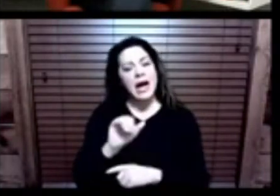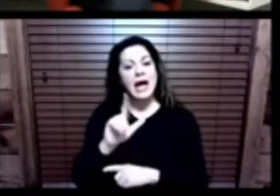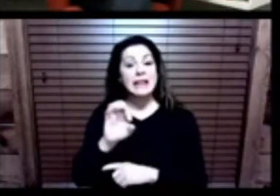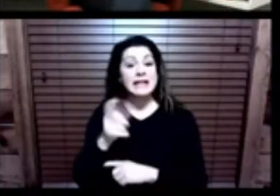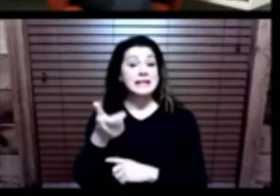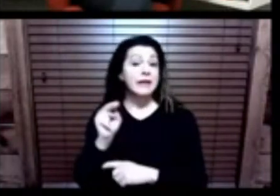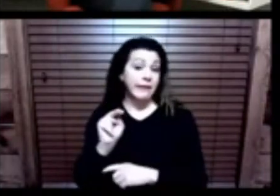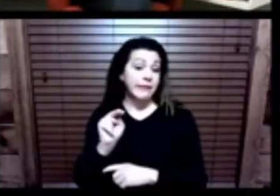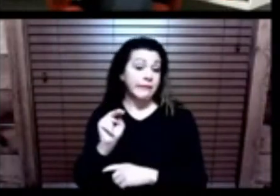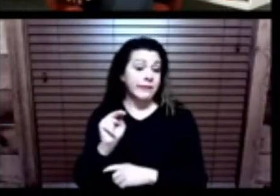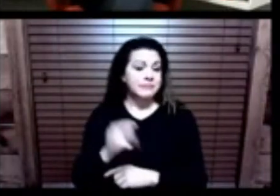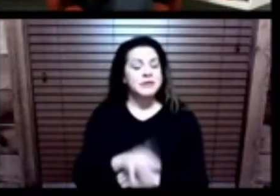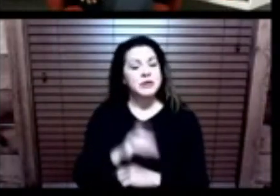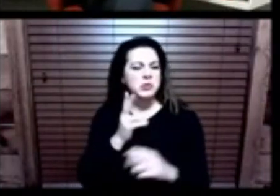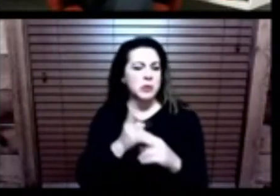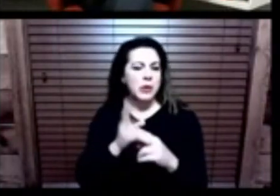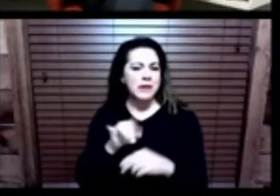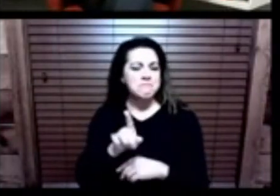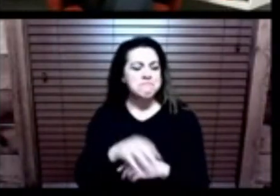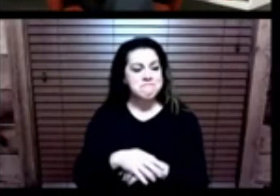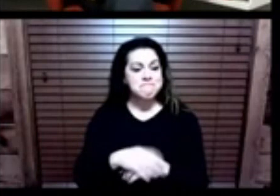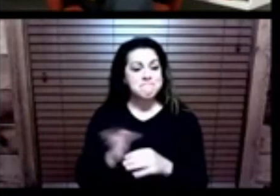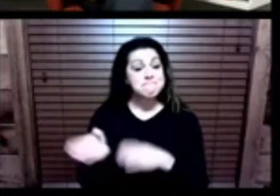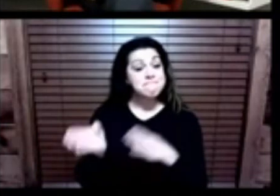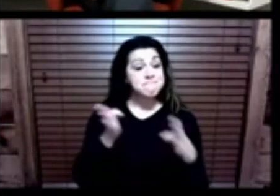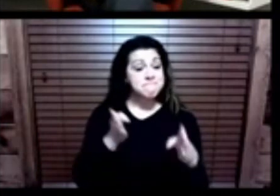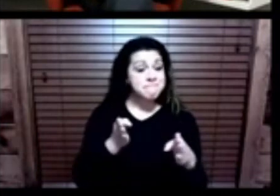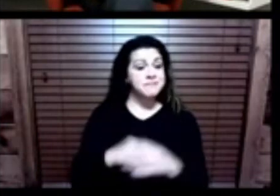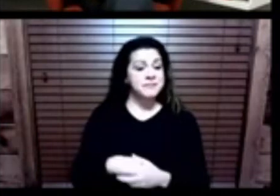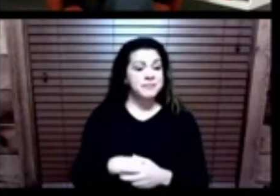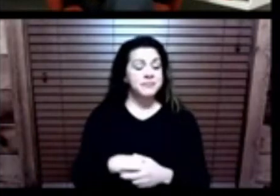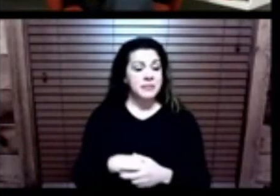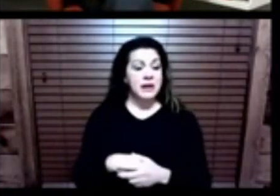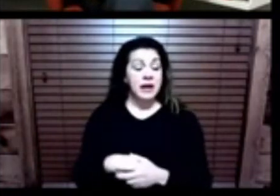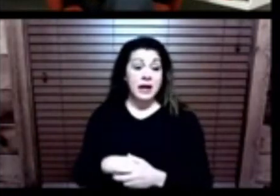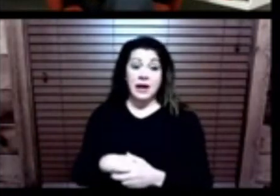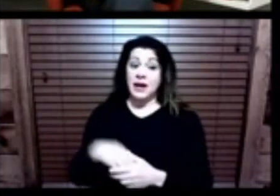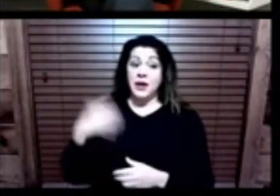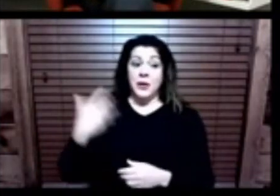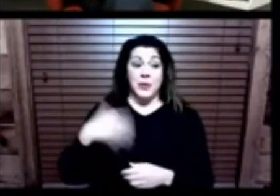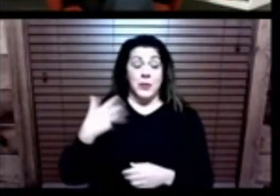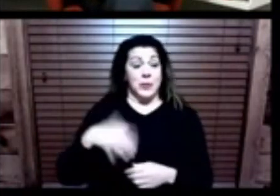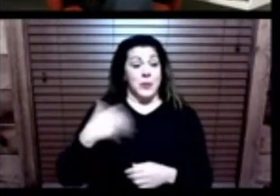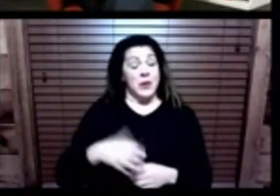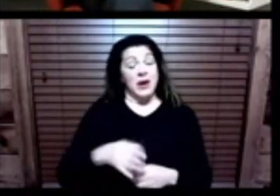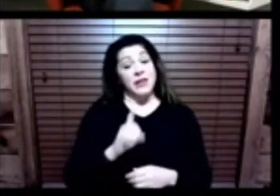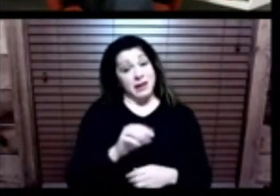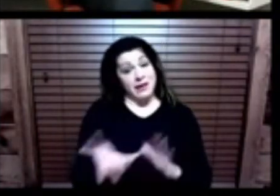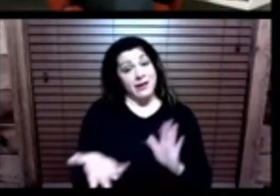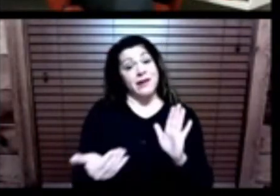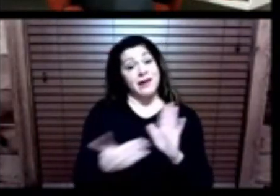it. Love it. Let's go to the next one. Oh, definitely one of those pandemic